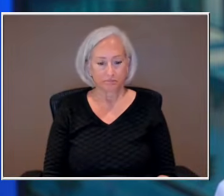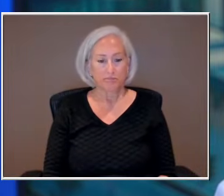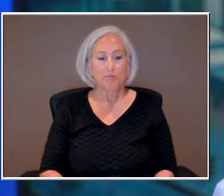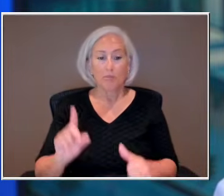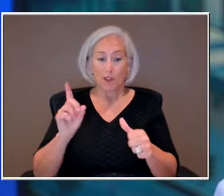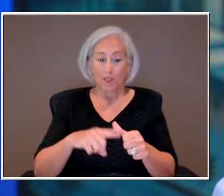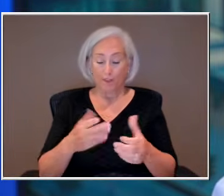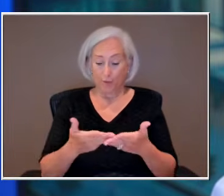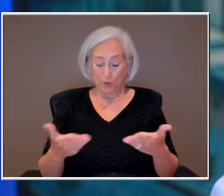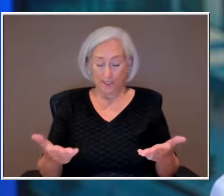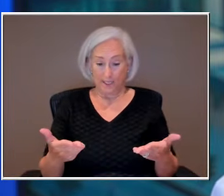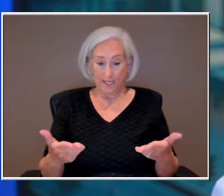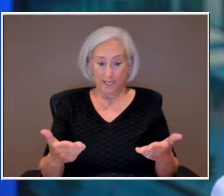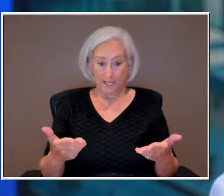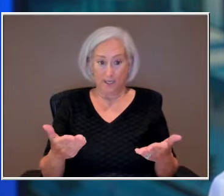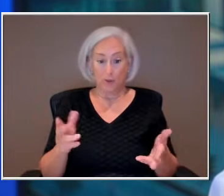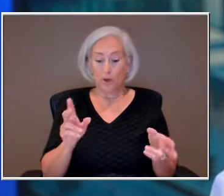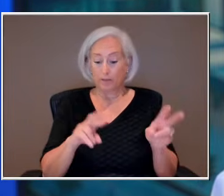know that